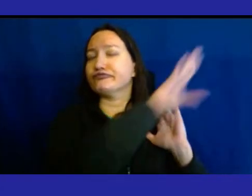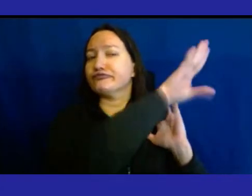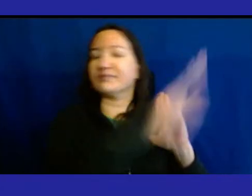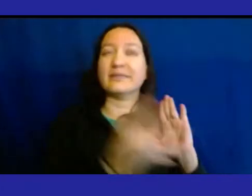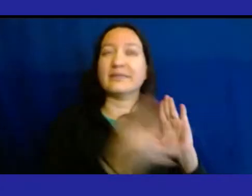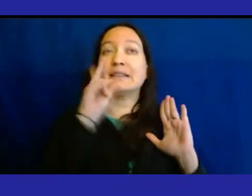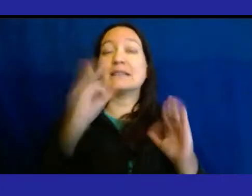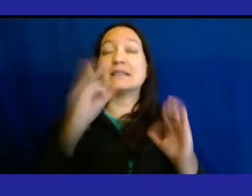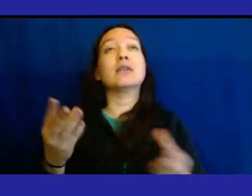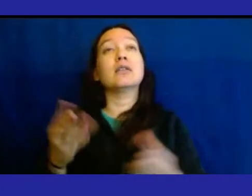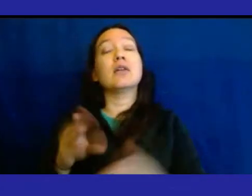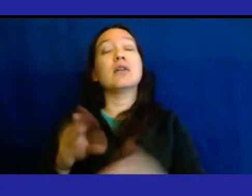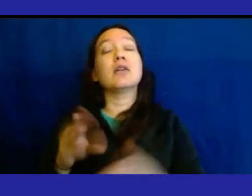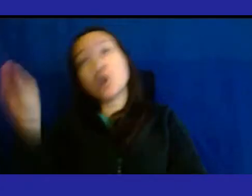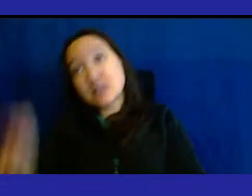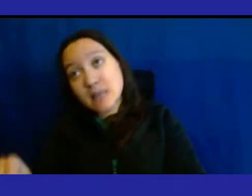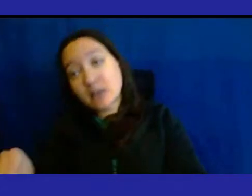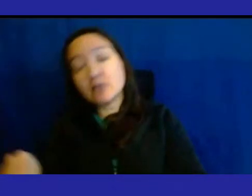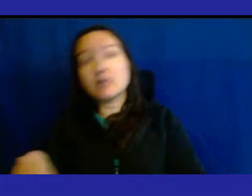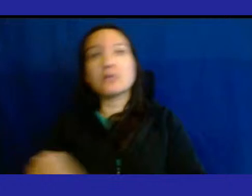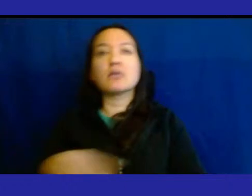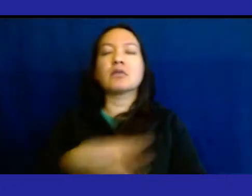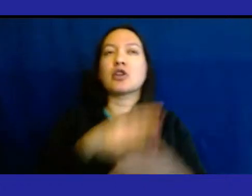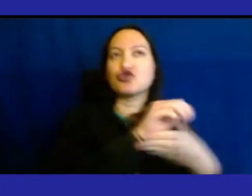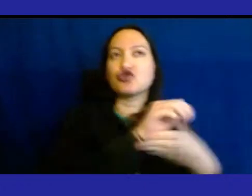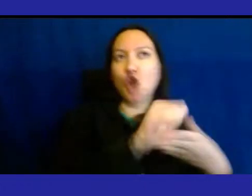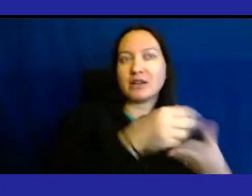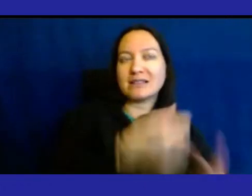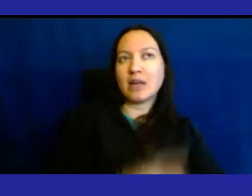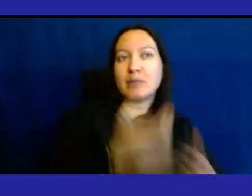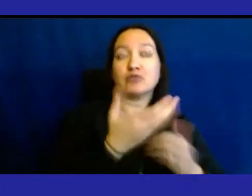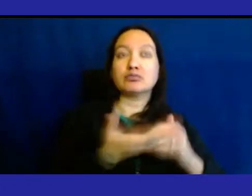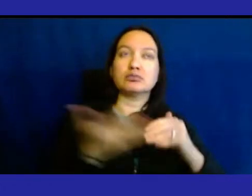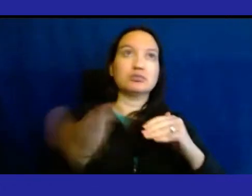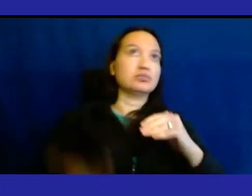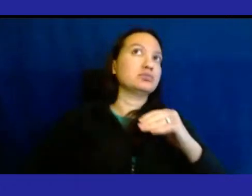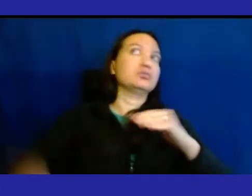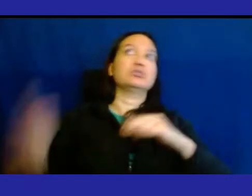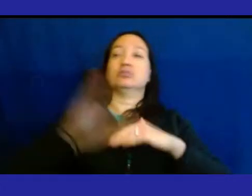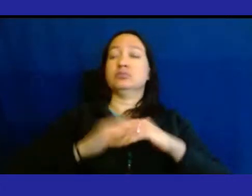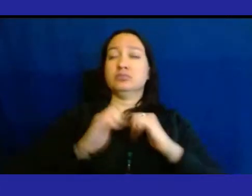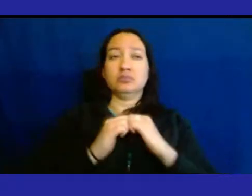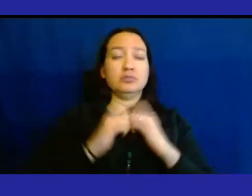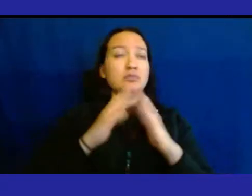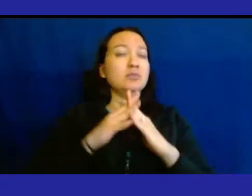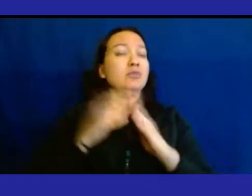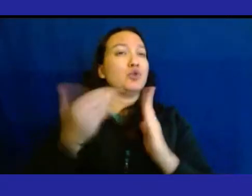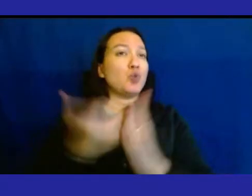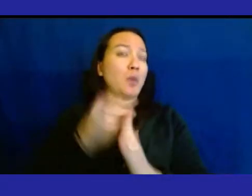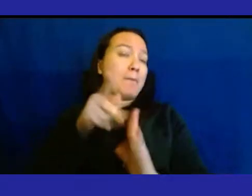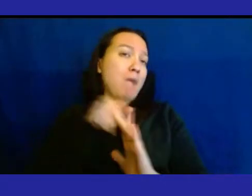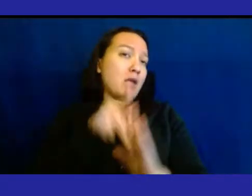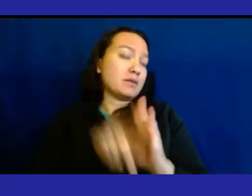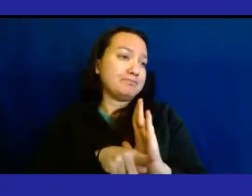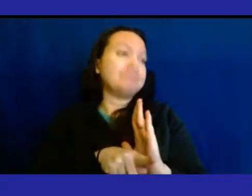dollars and the percentage have increased dramatically since we've enacted these new policies with